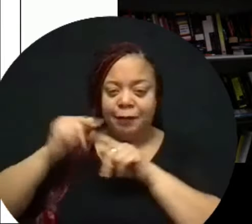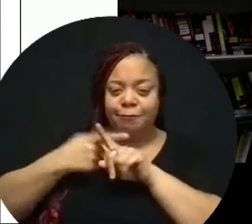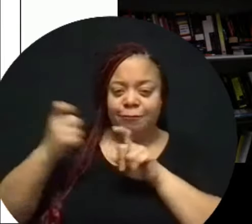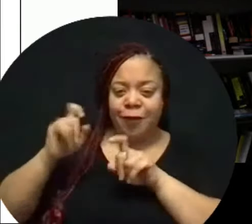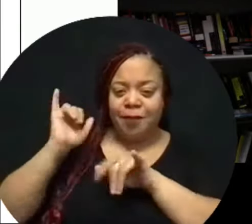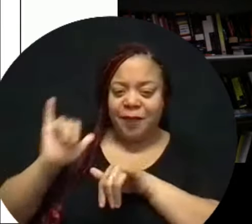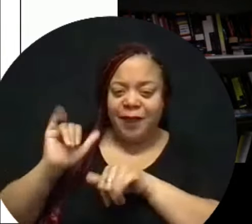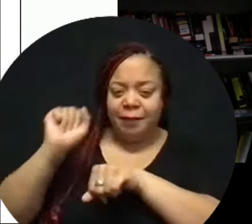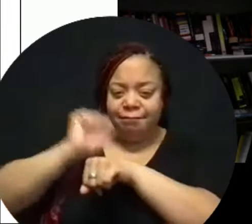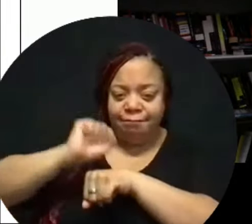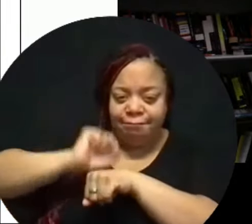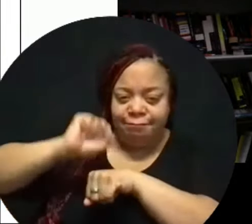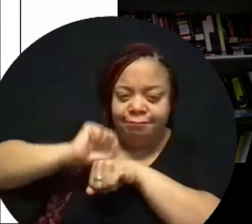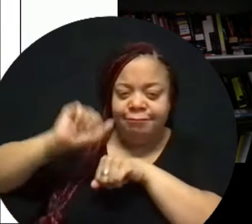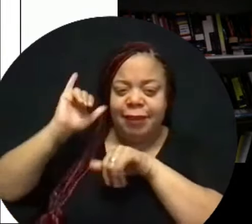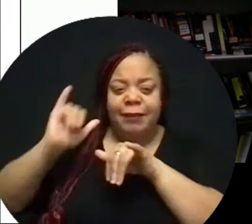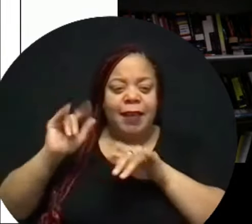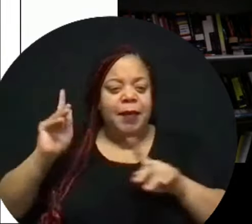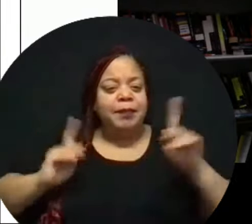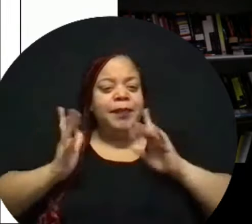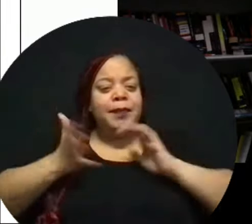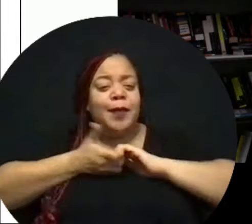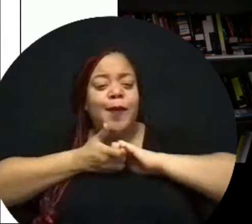I think we're clear that